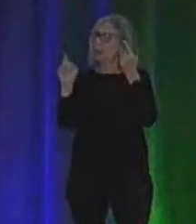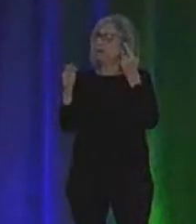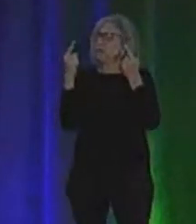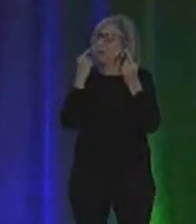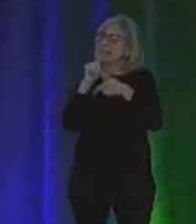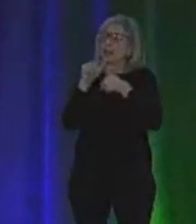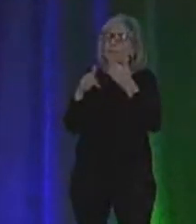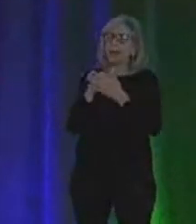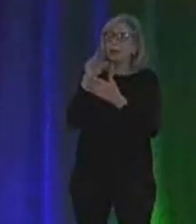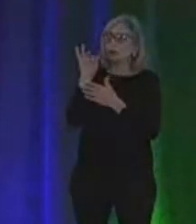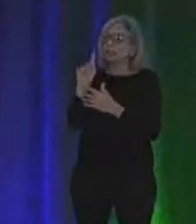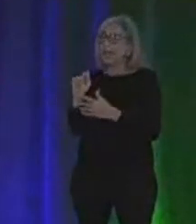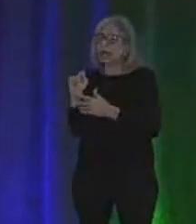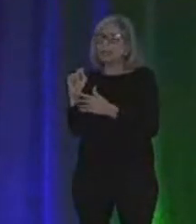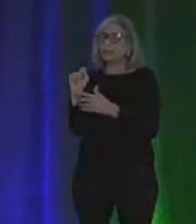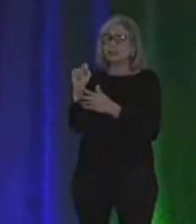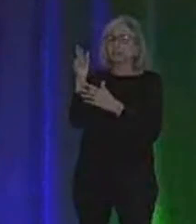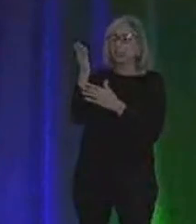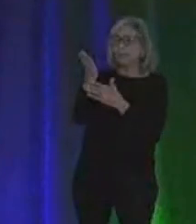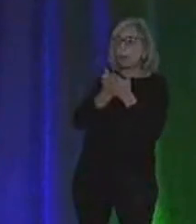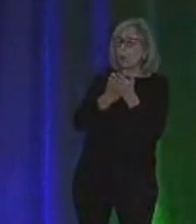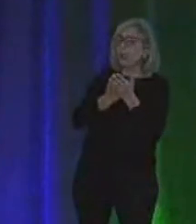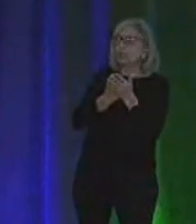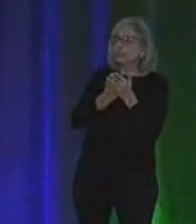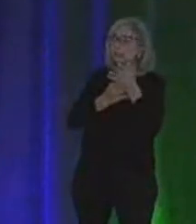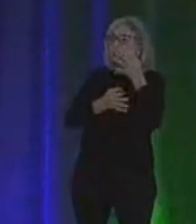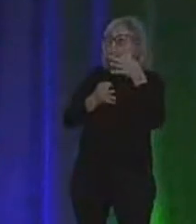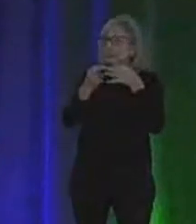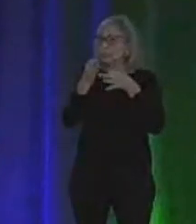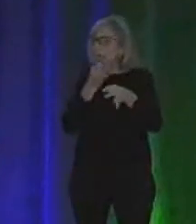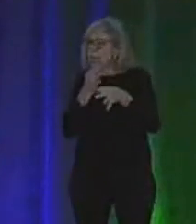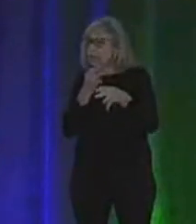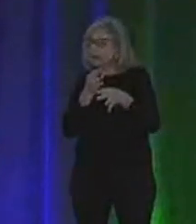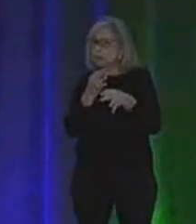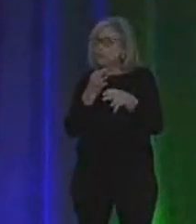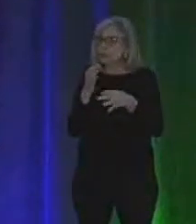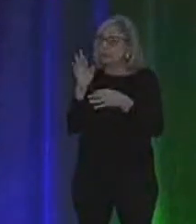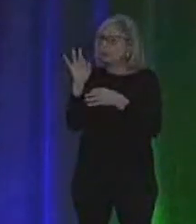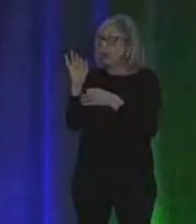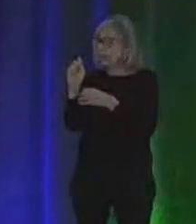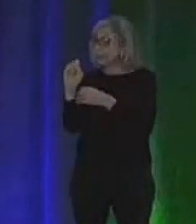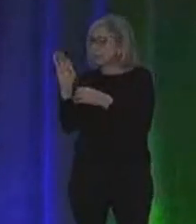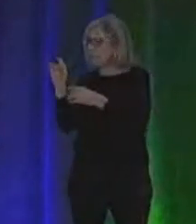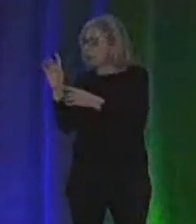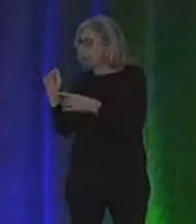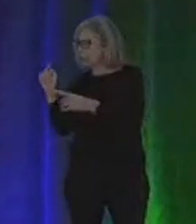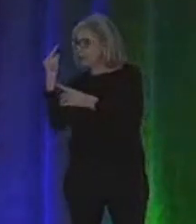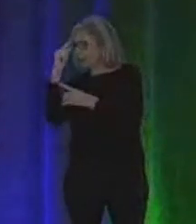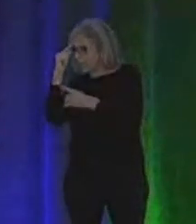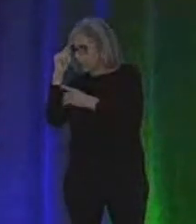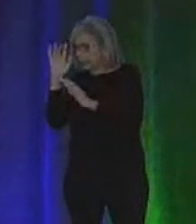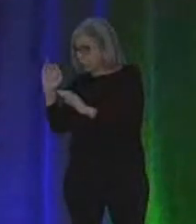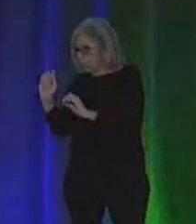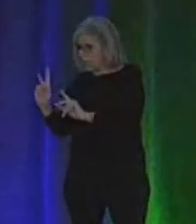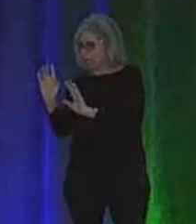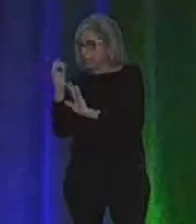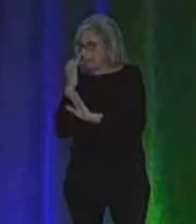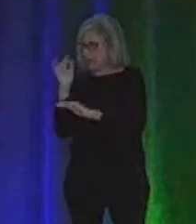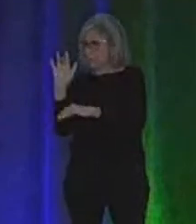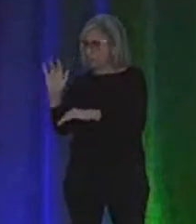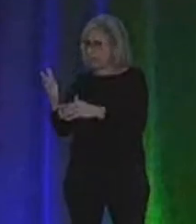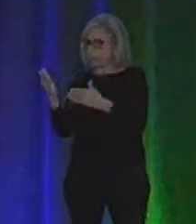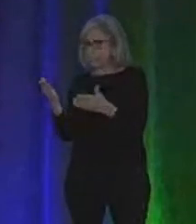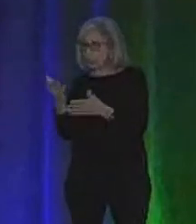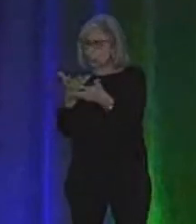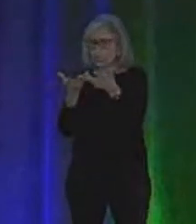about this React server components versus React client components now, because everything is a React server component by default. And so you have to think, okay, like if I have a button here, if I